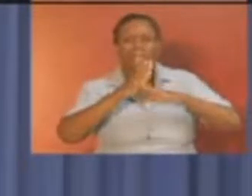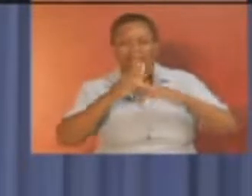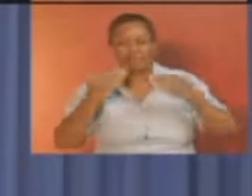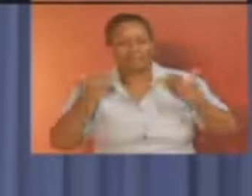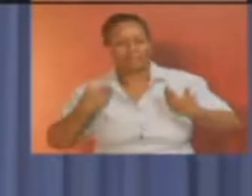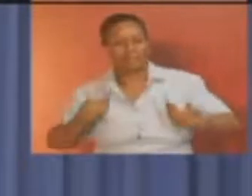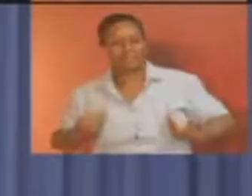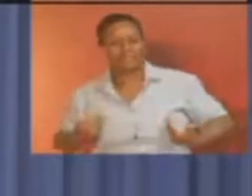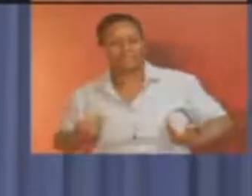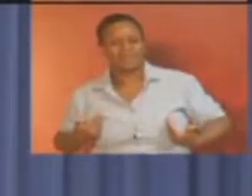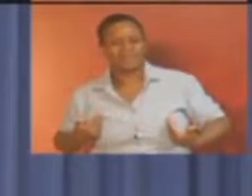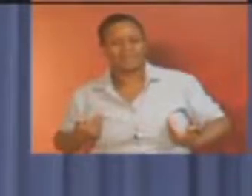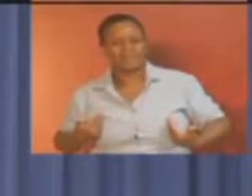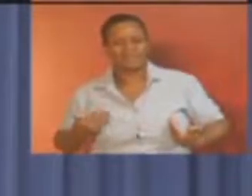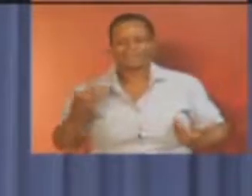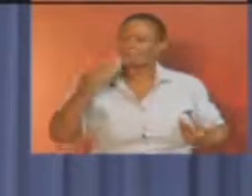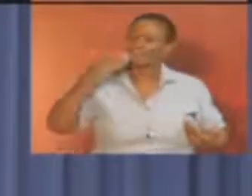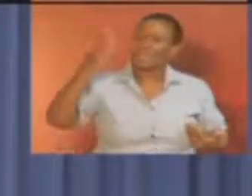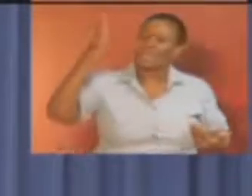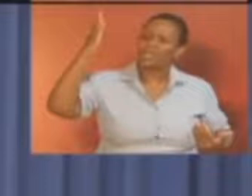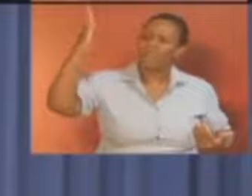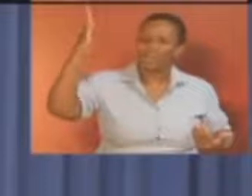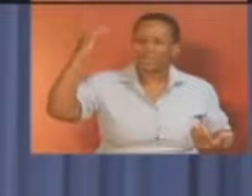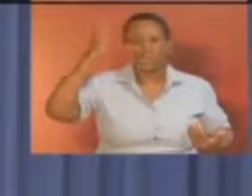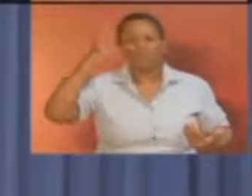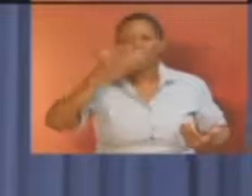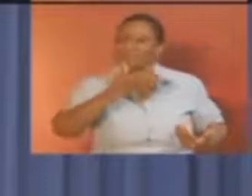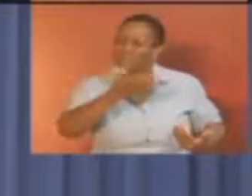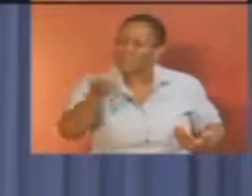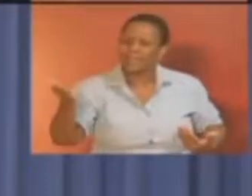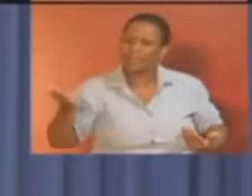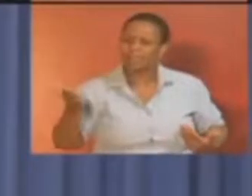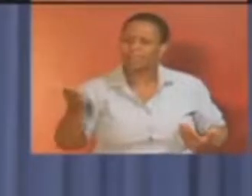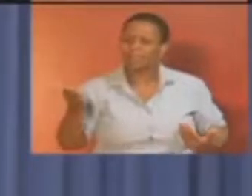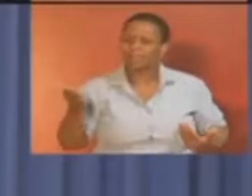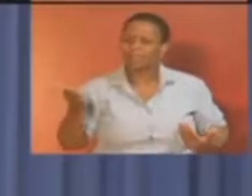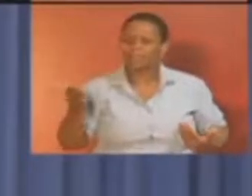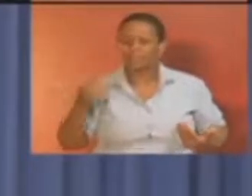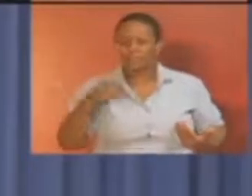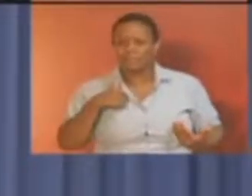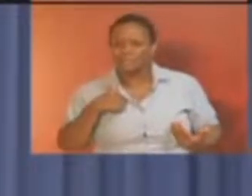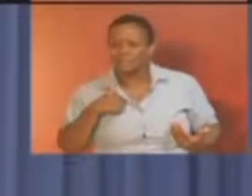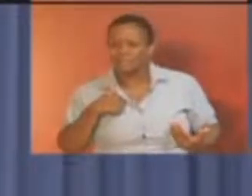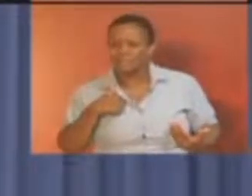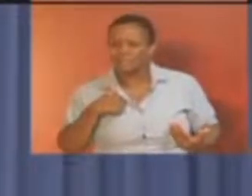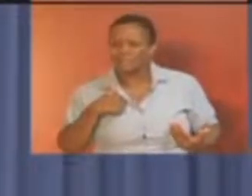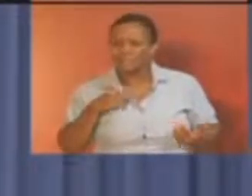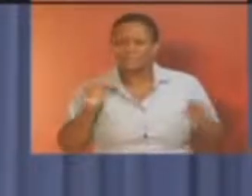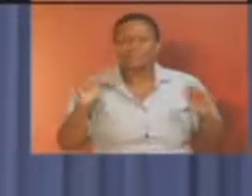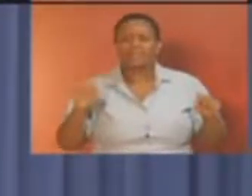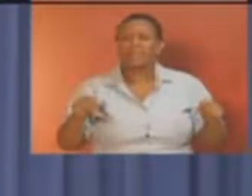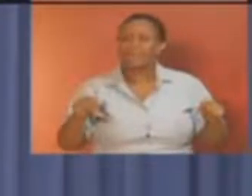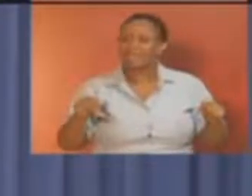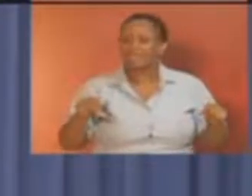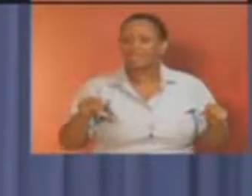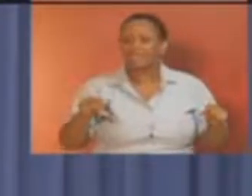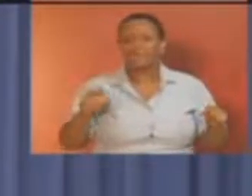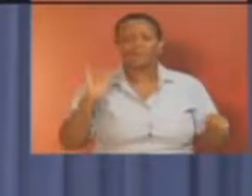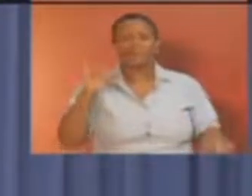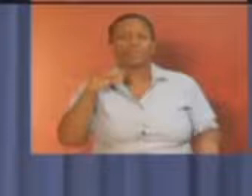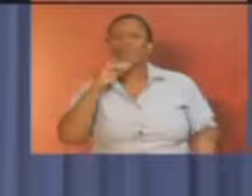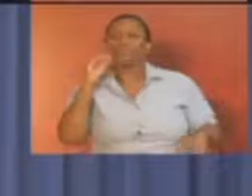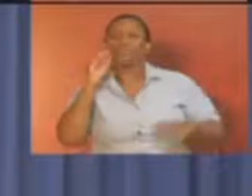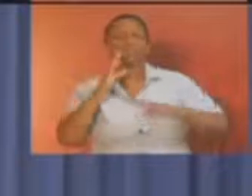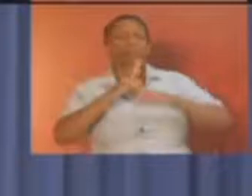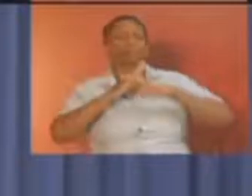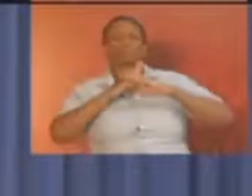the rigs, to keep the transportation going, to keep the hospitals going, to keep the water running. We have all